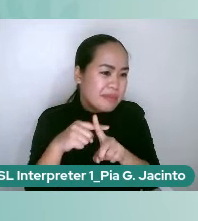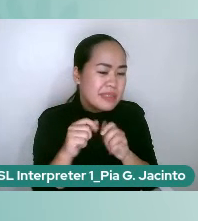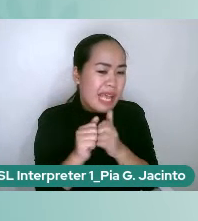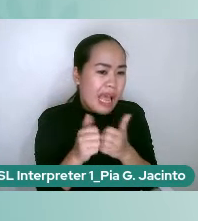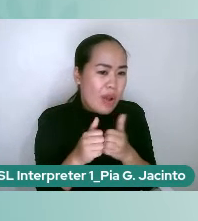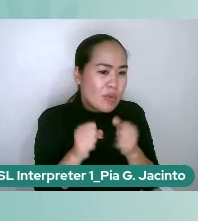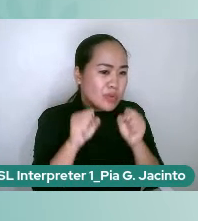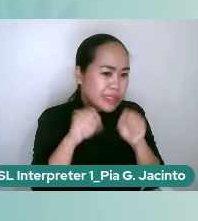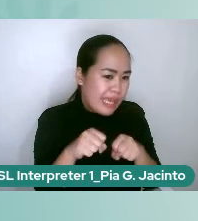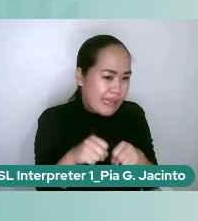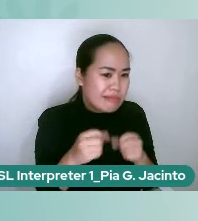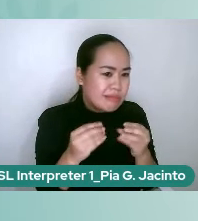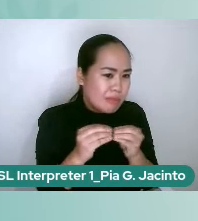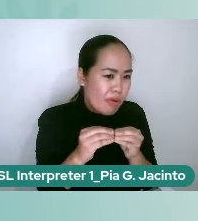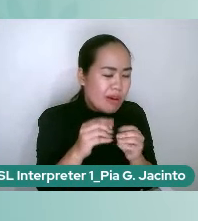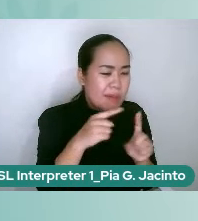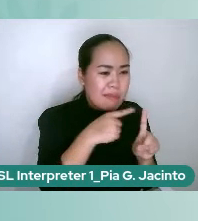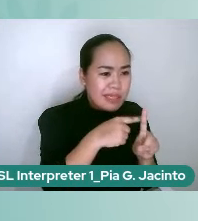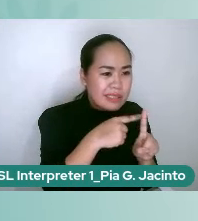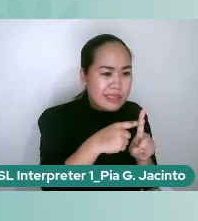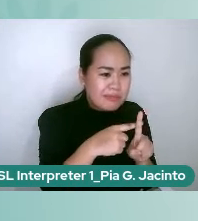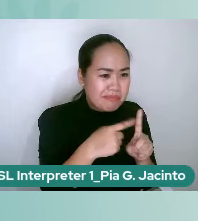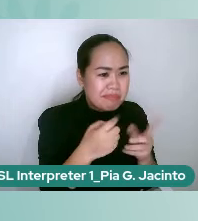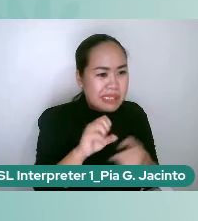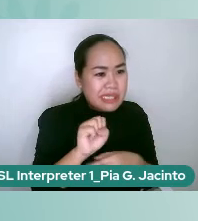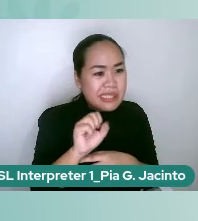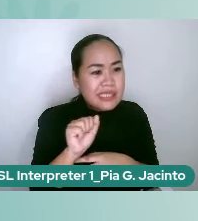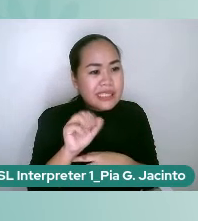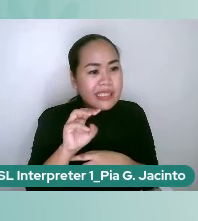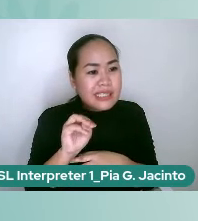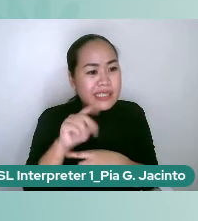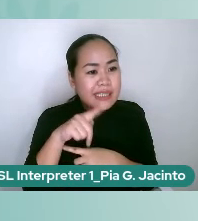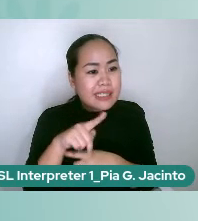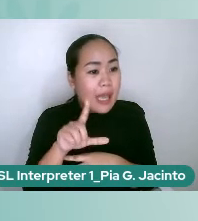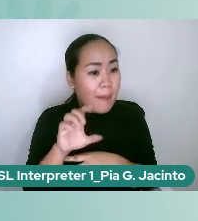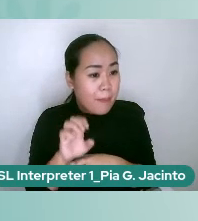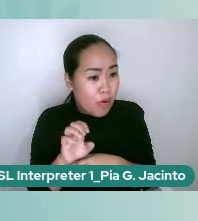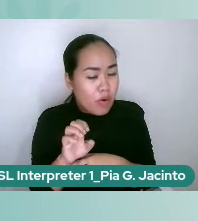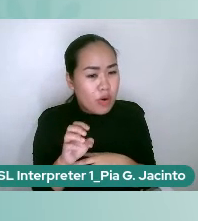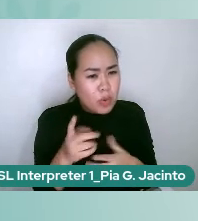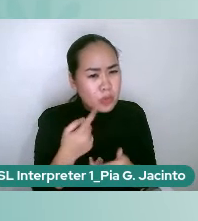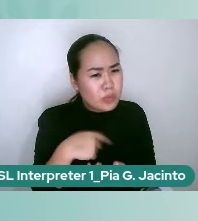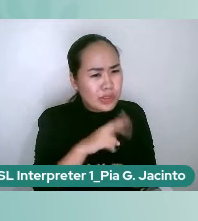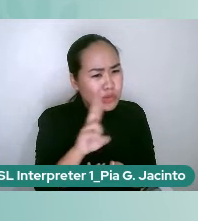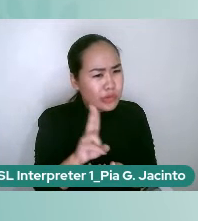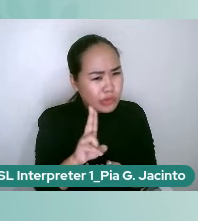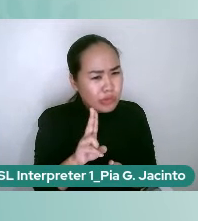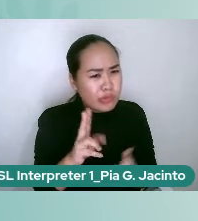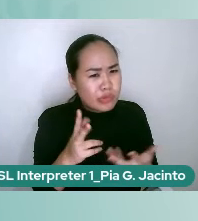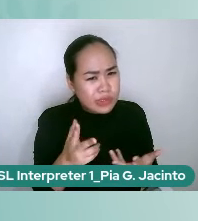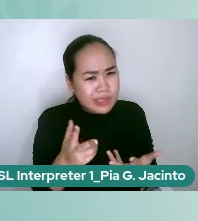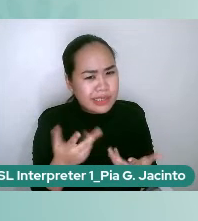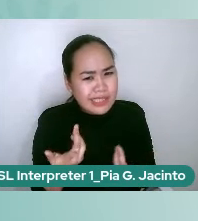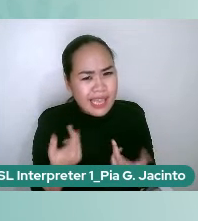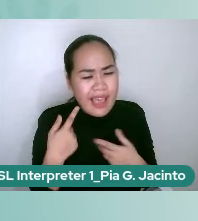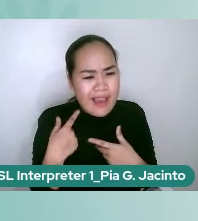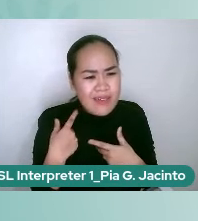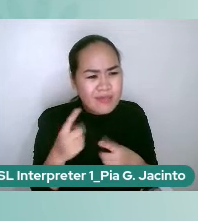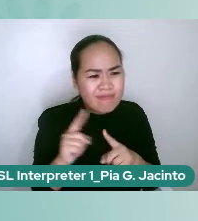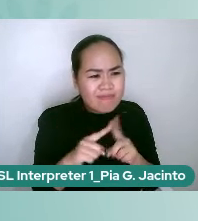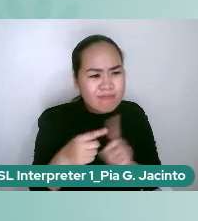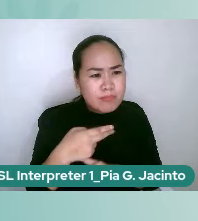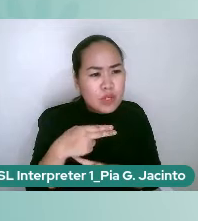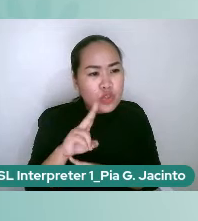very low positive samples. And we placed them all at 50 degrees centigrade and greater than 90% relative humidity for